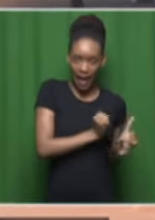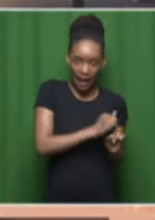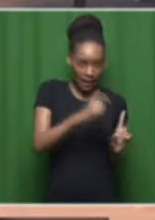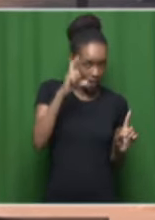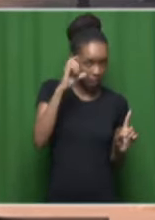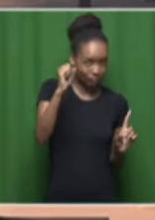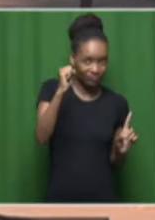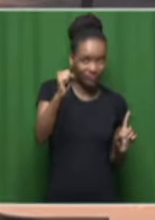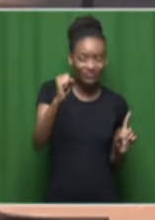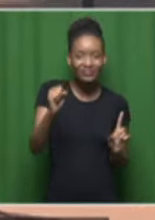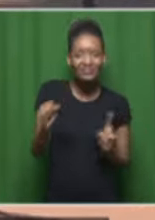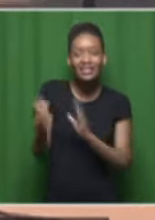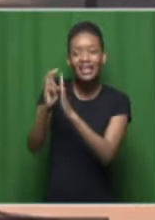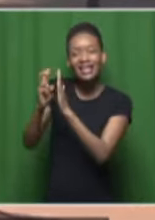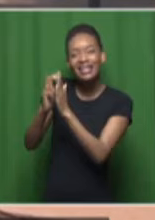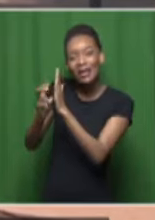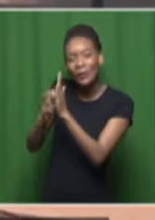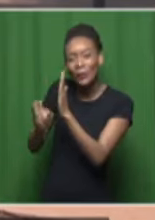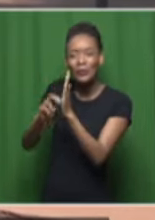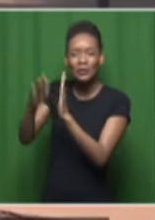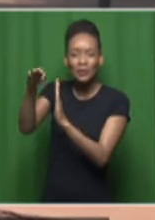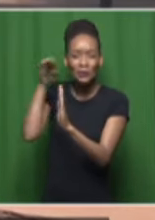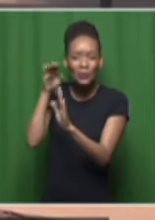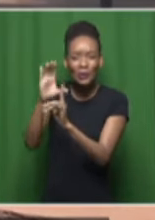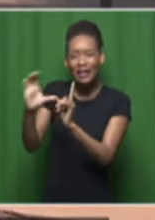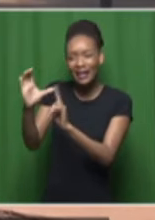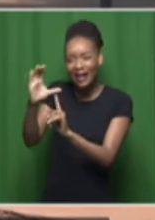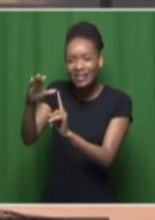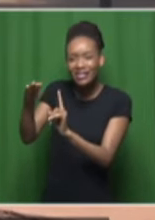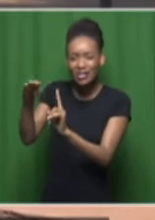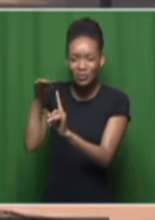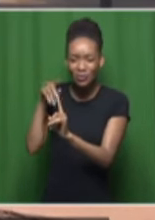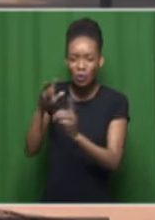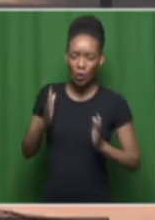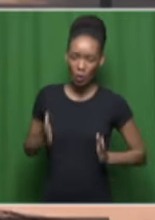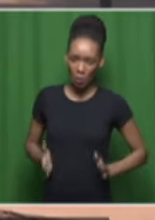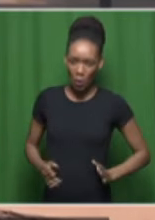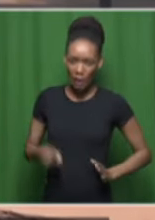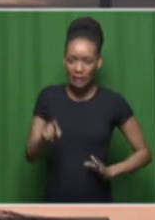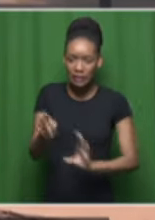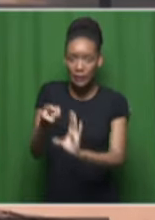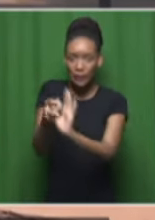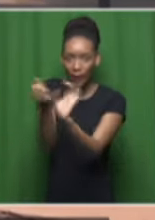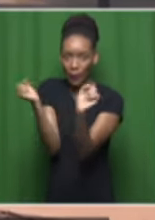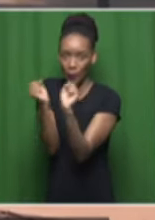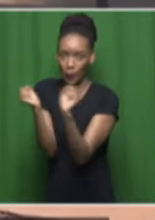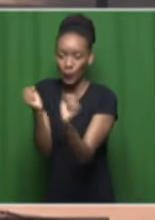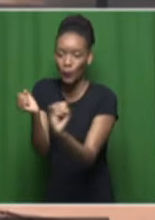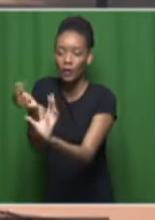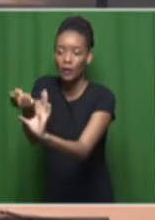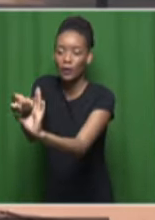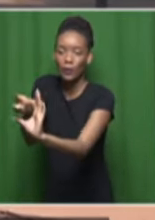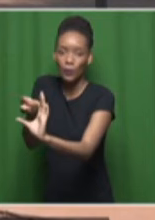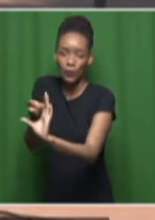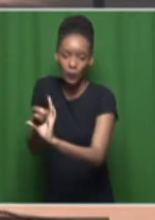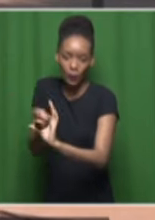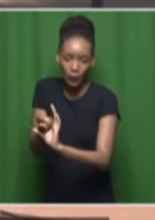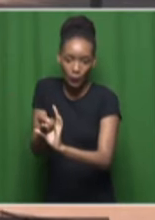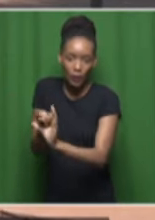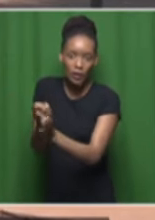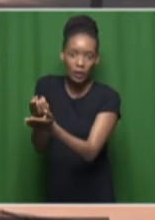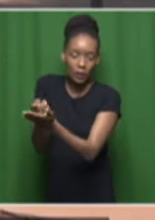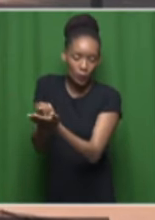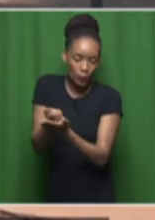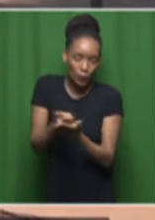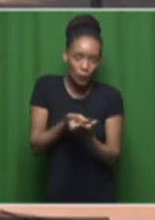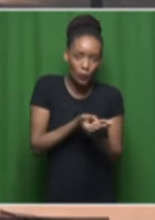AmaZulu tradition and customs, will be taken from the mortuary, and he will be making that